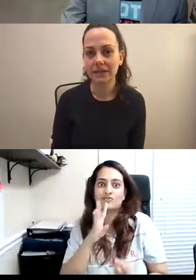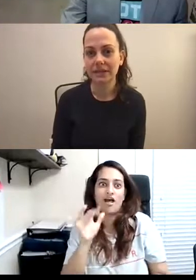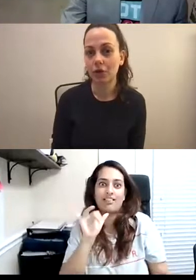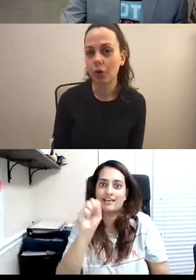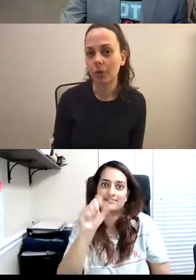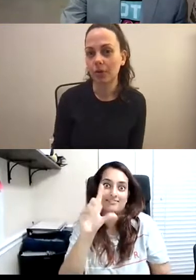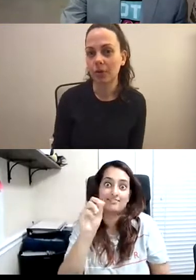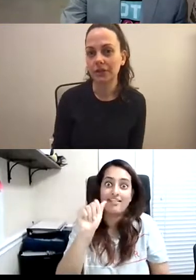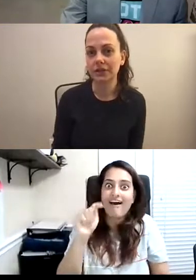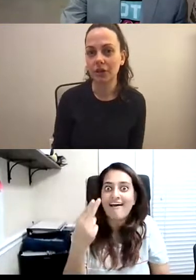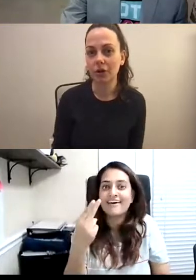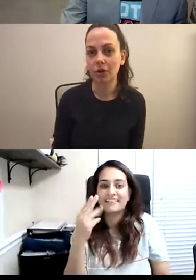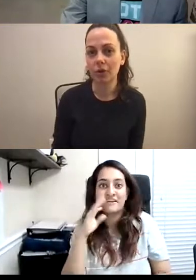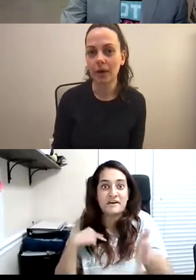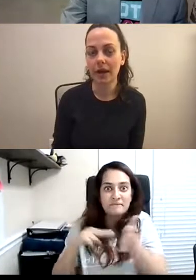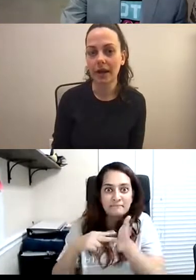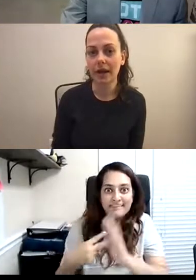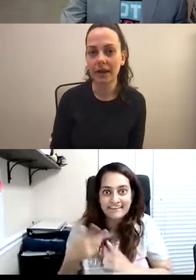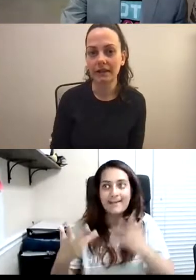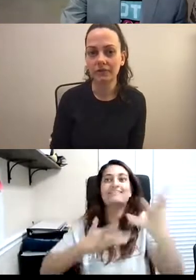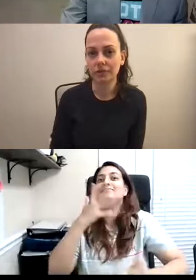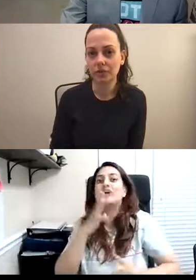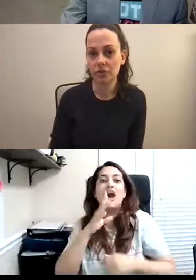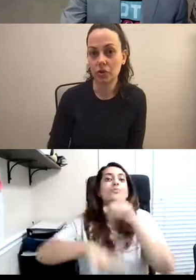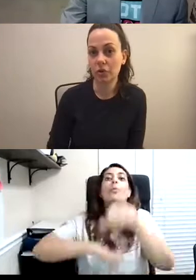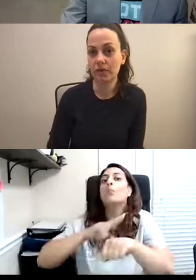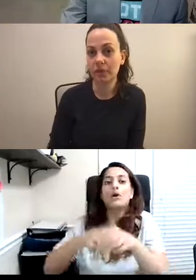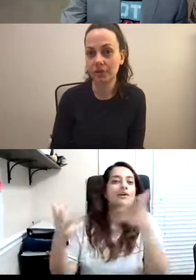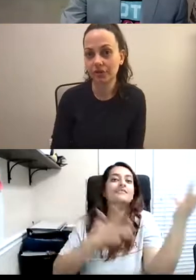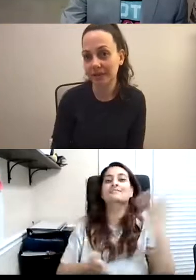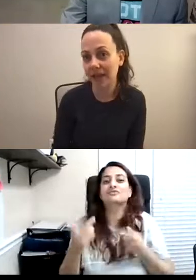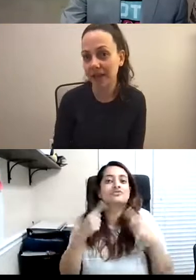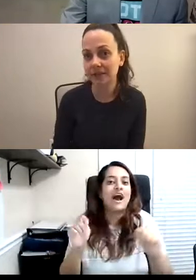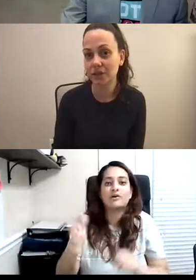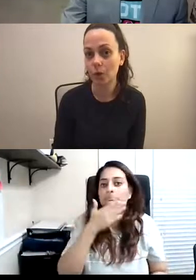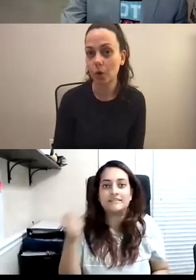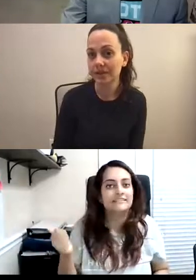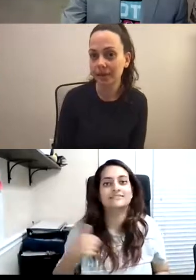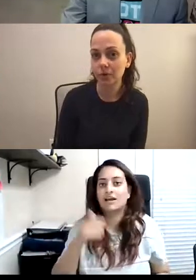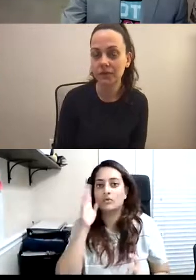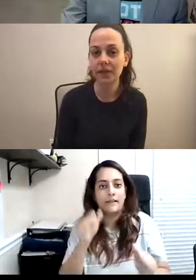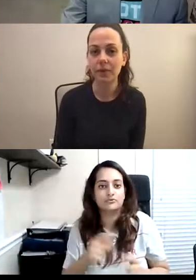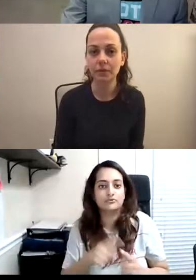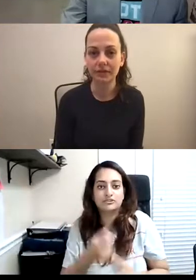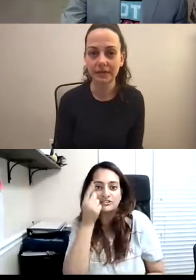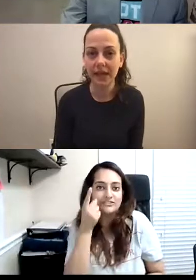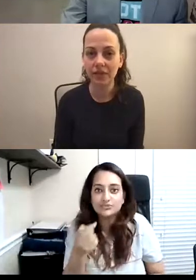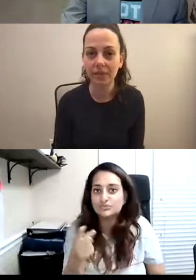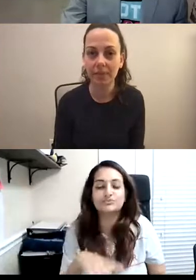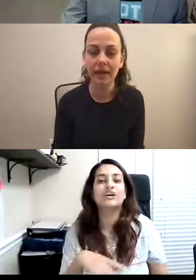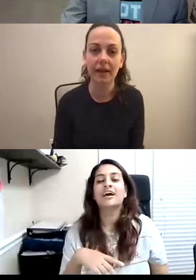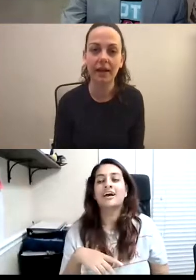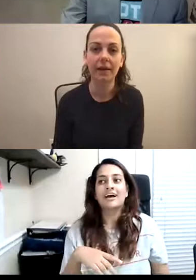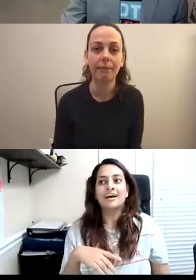What's considered normal? Because I don't know if they'll understand the words I'm using. If I'm using slang